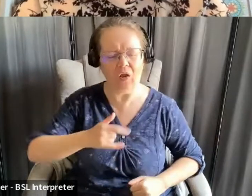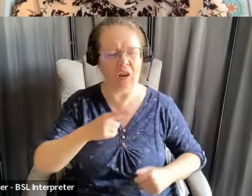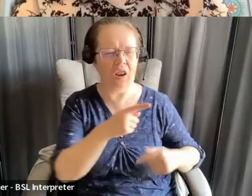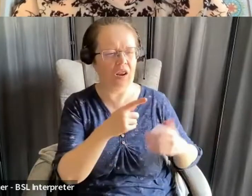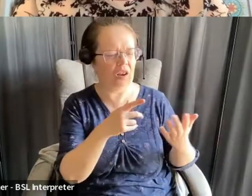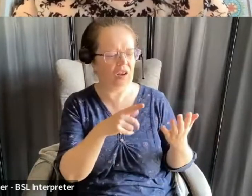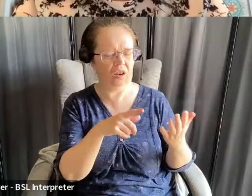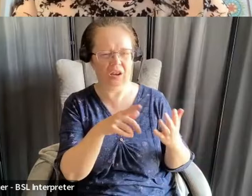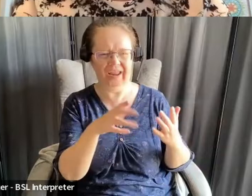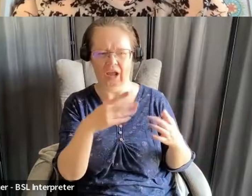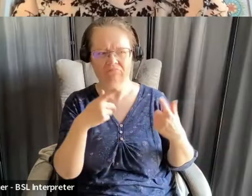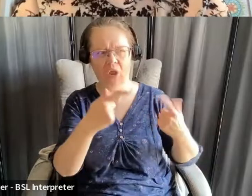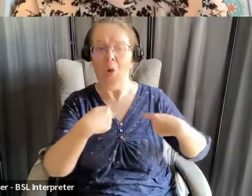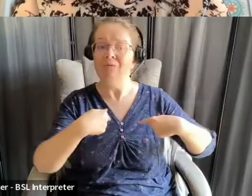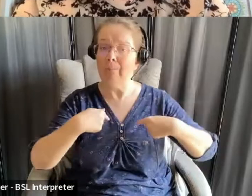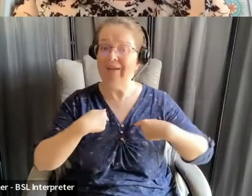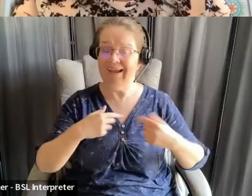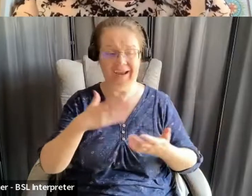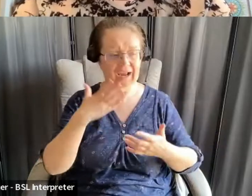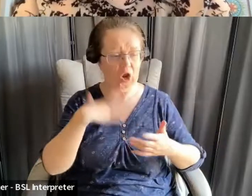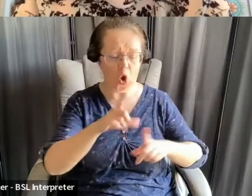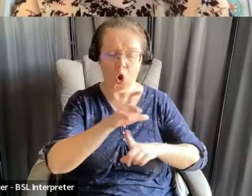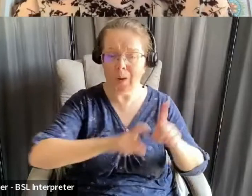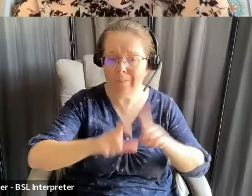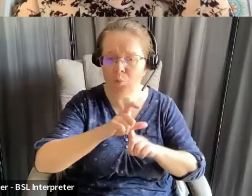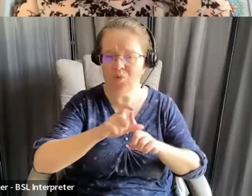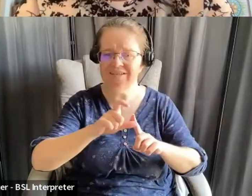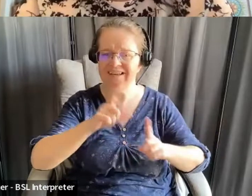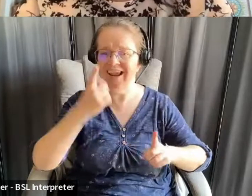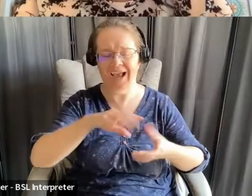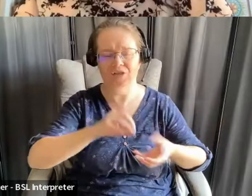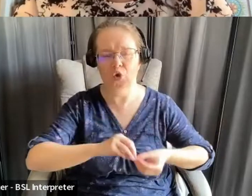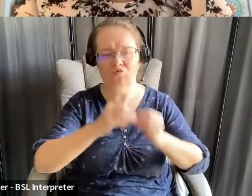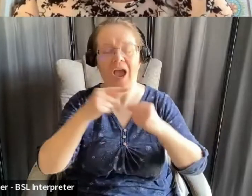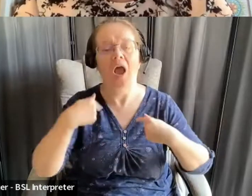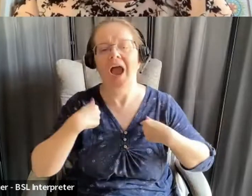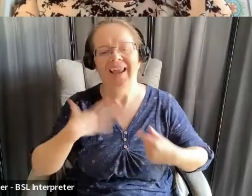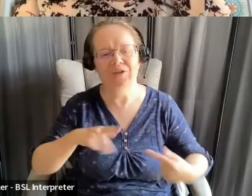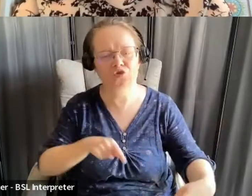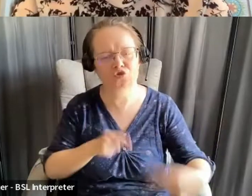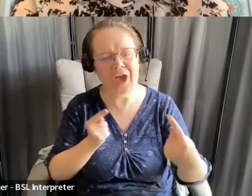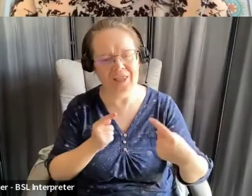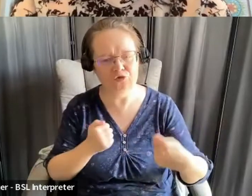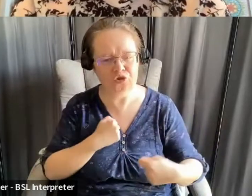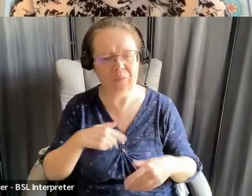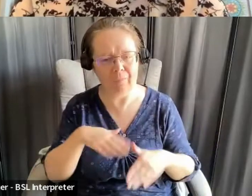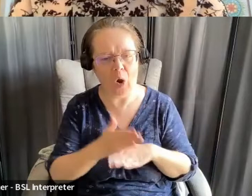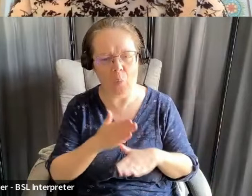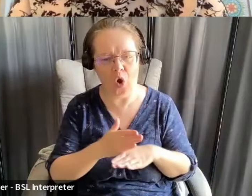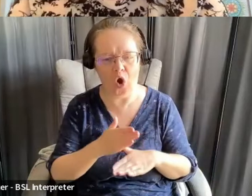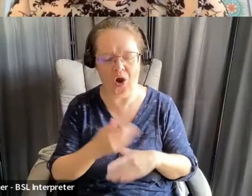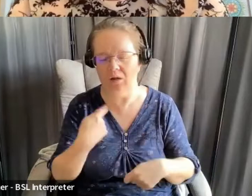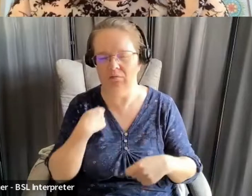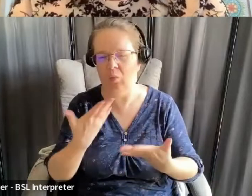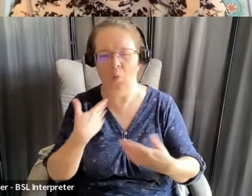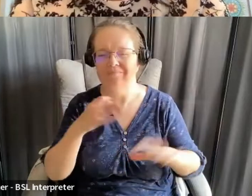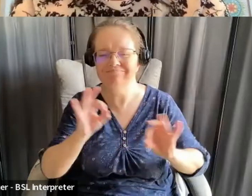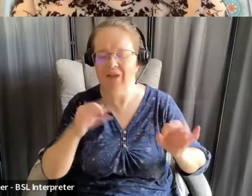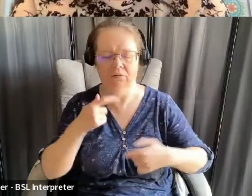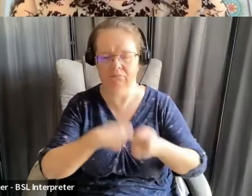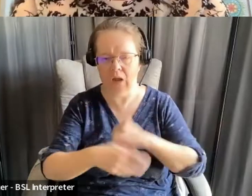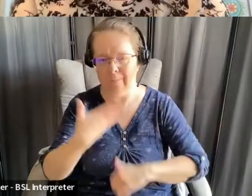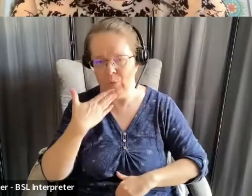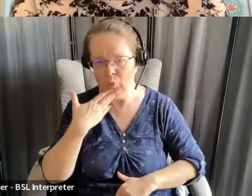sense of community, creativity, and I must have challenge in my work. So Carley, what I wanted to do